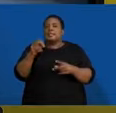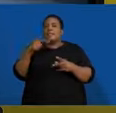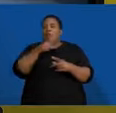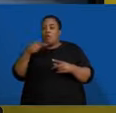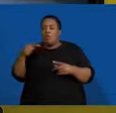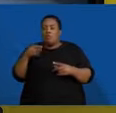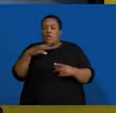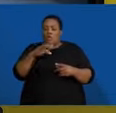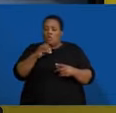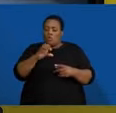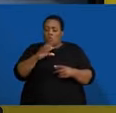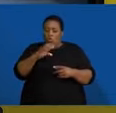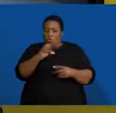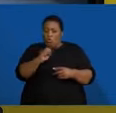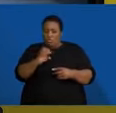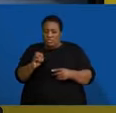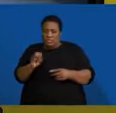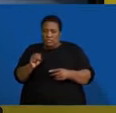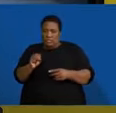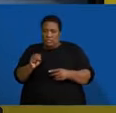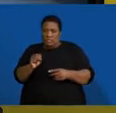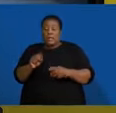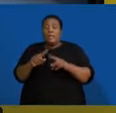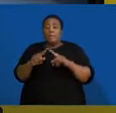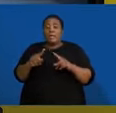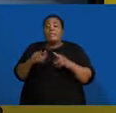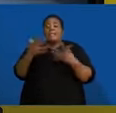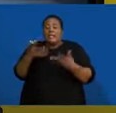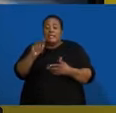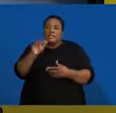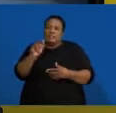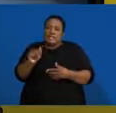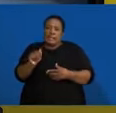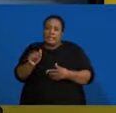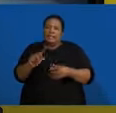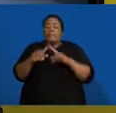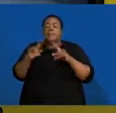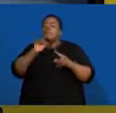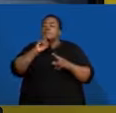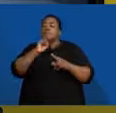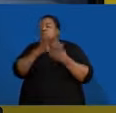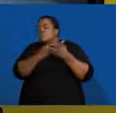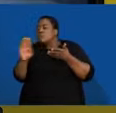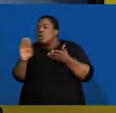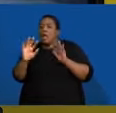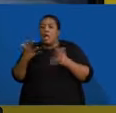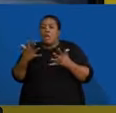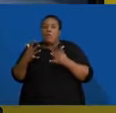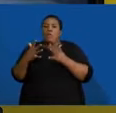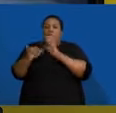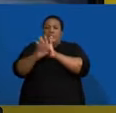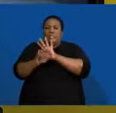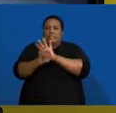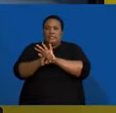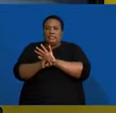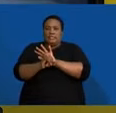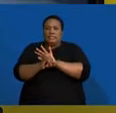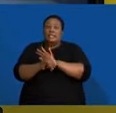But while solving, tan must be done away with using the identities. That's what simplify means.